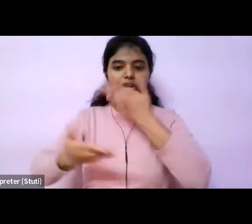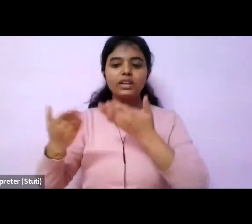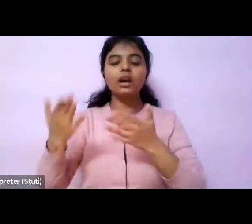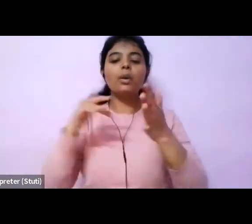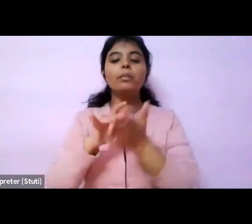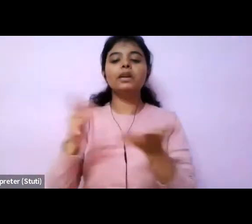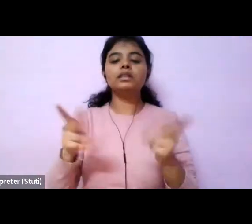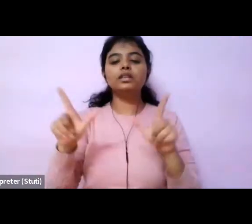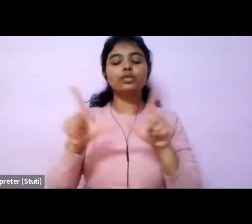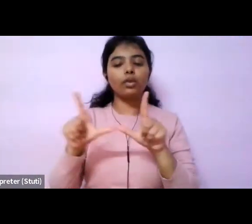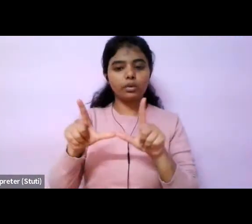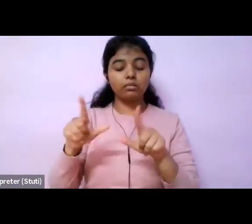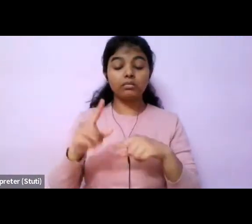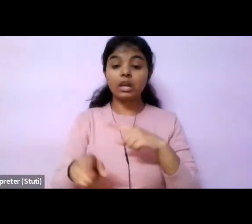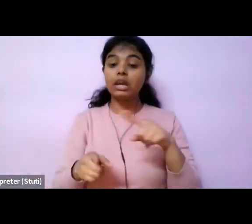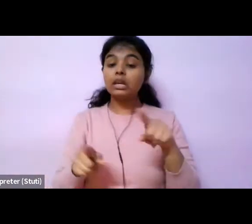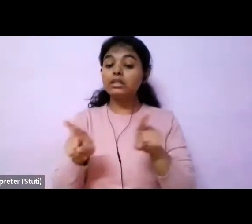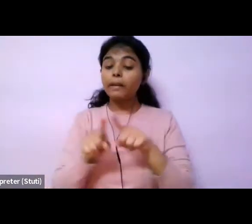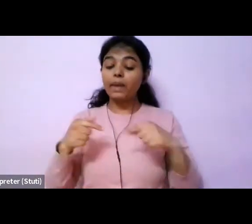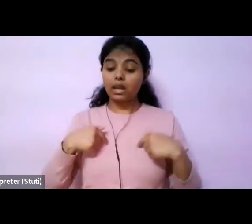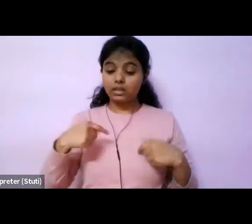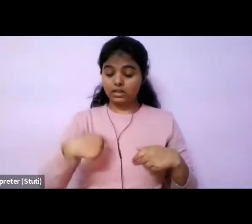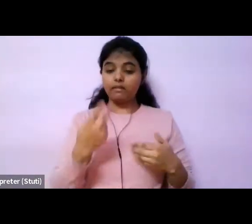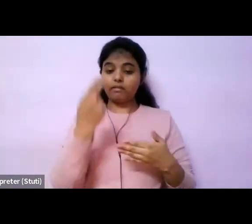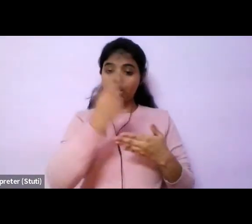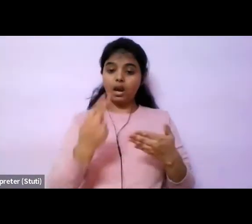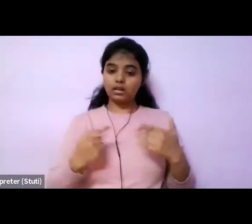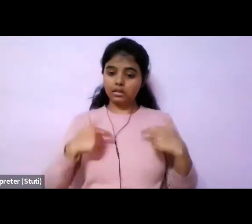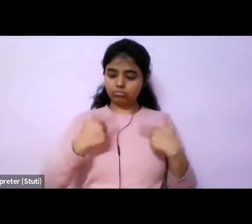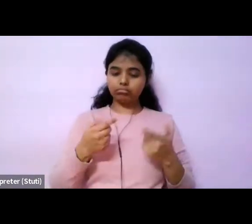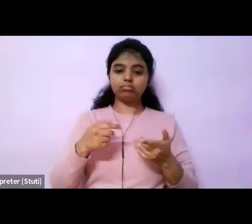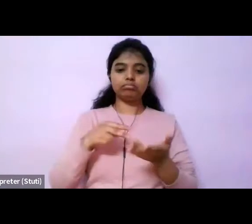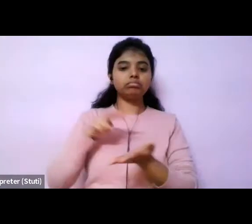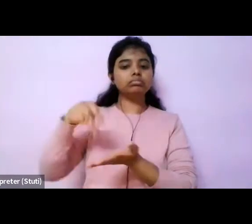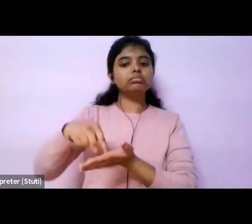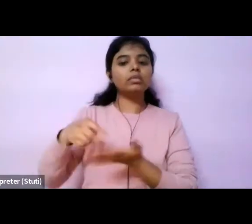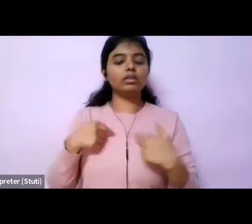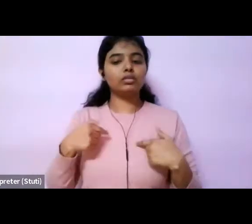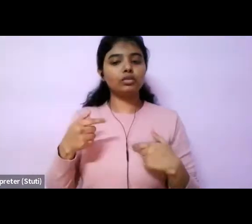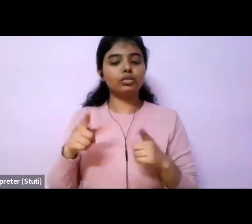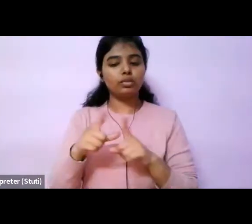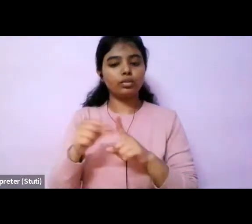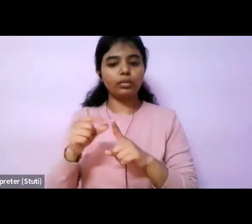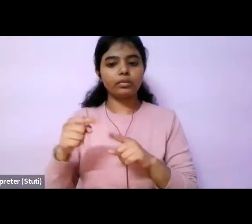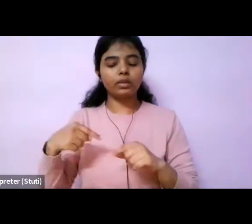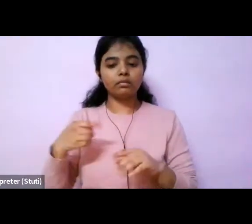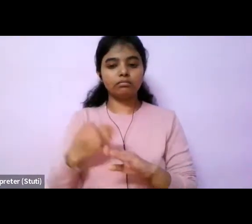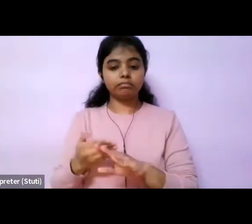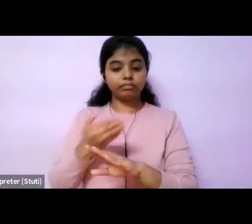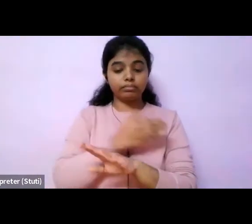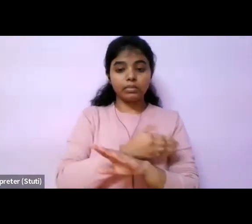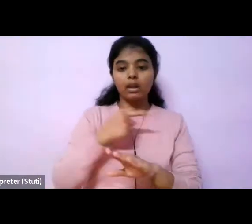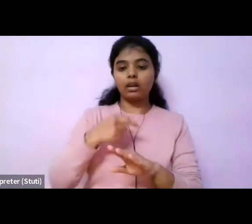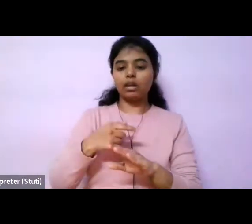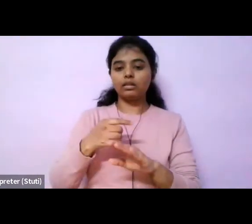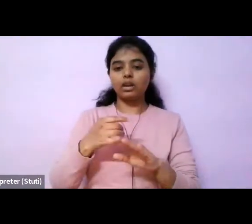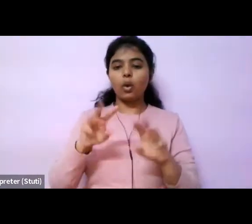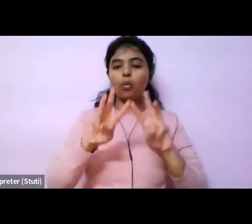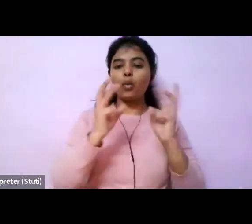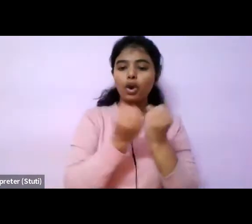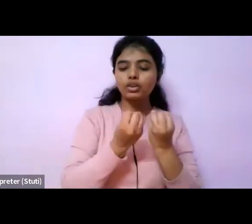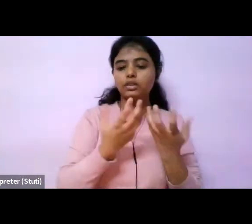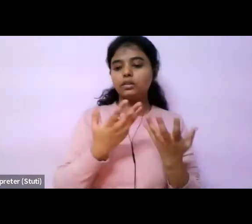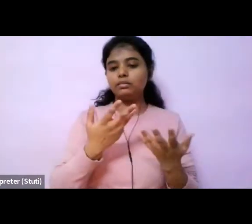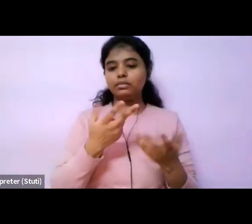So I'm also an independent art educator, as you presented, which means I study and host workshops where we make art